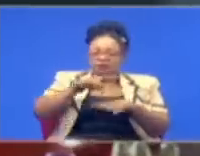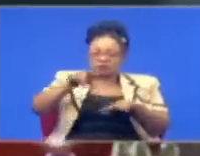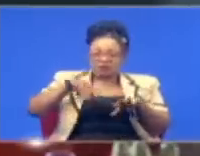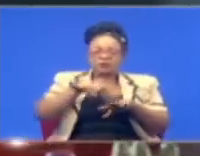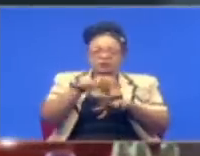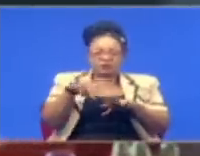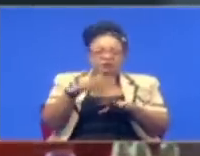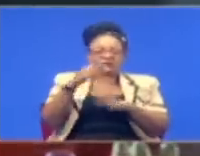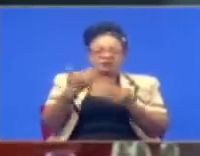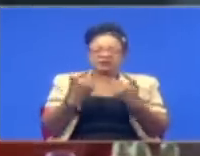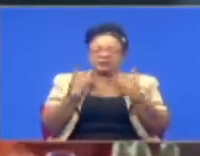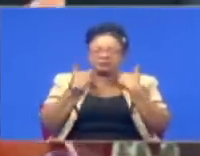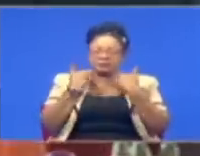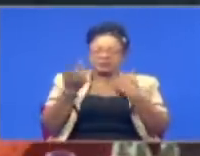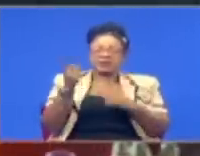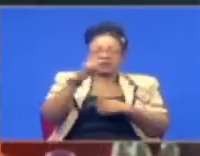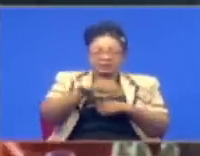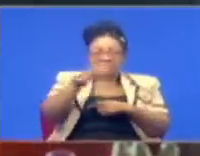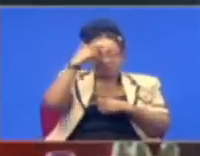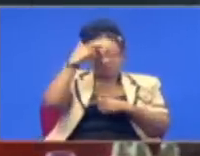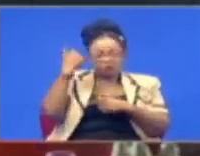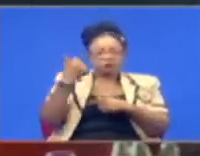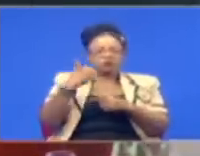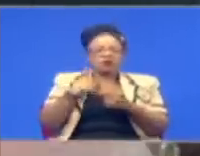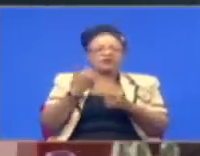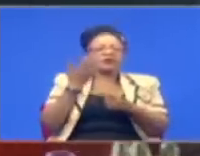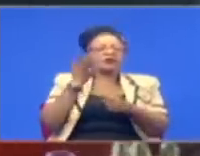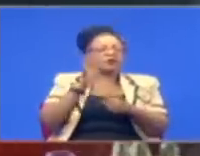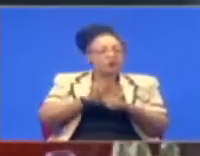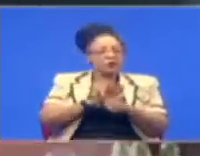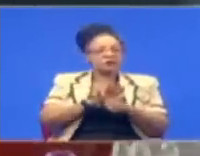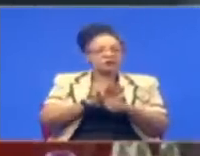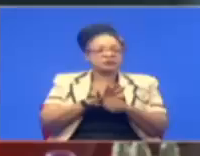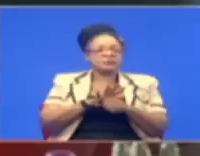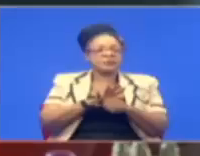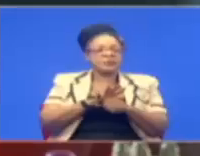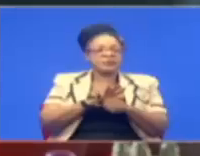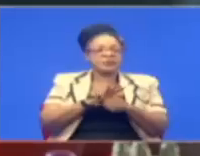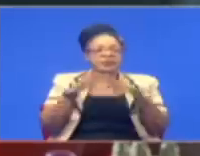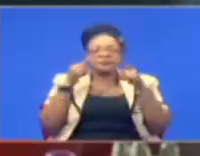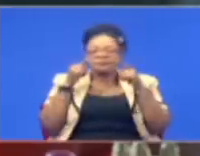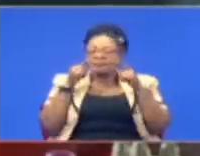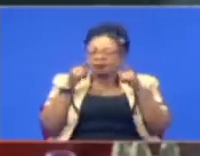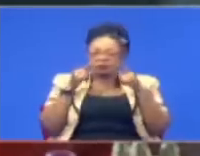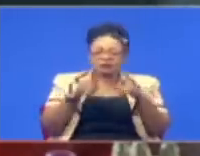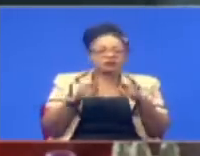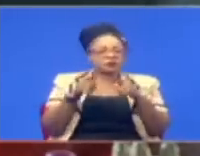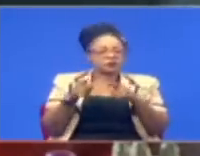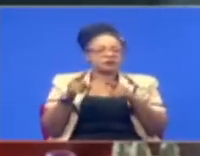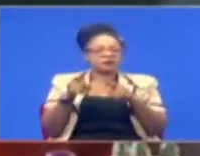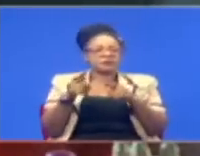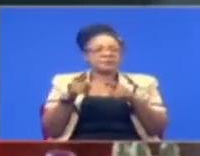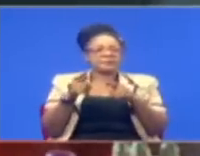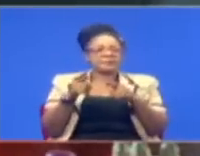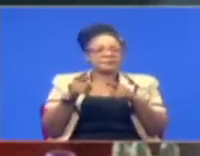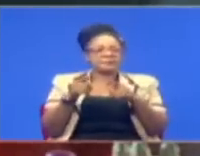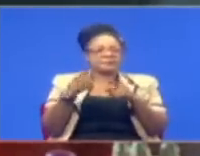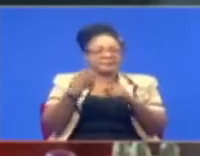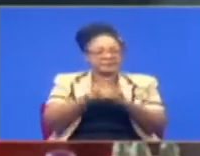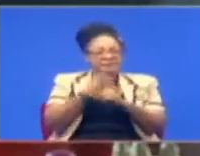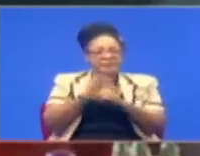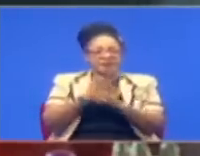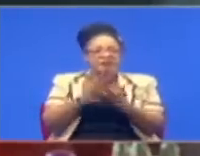per day, because you are dealing with massive accusations, massive innuendos, and